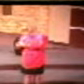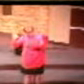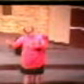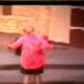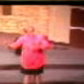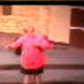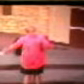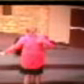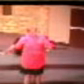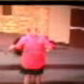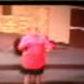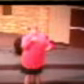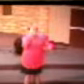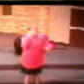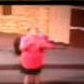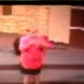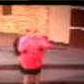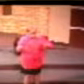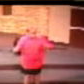And you know the story